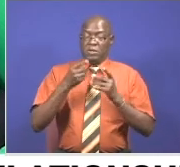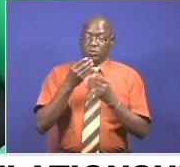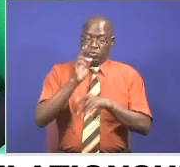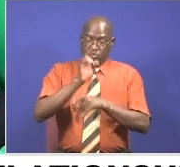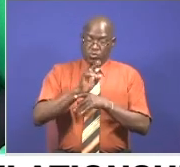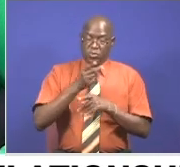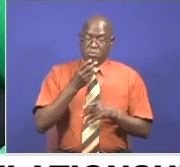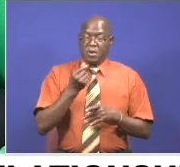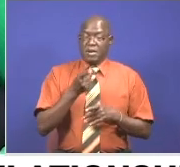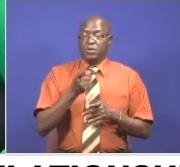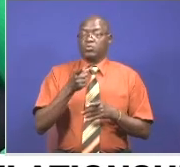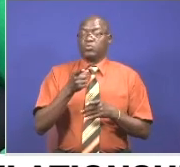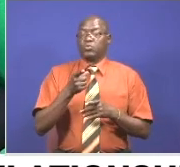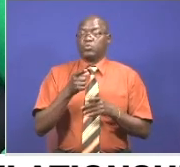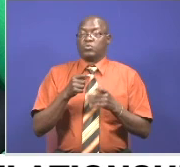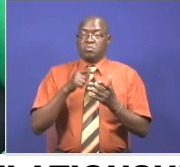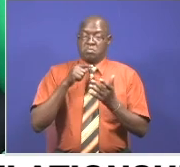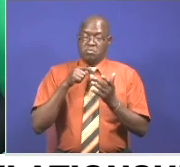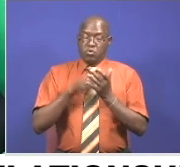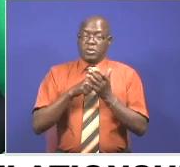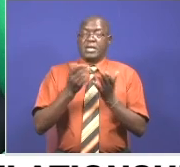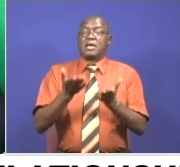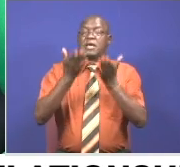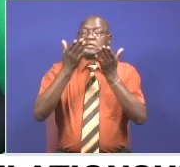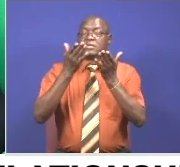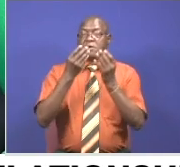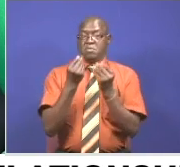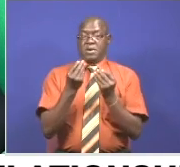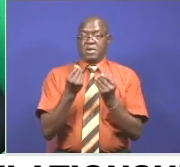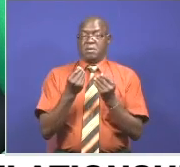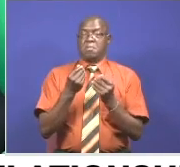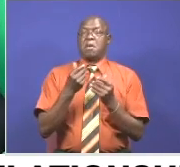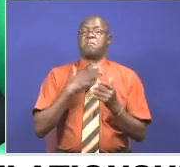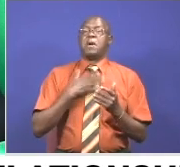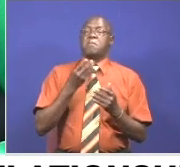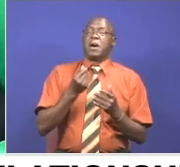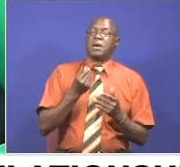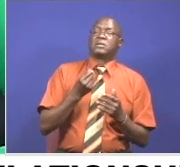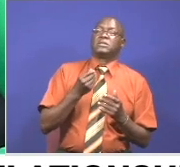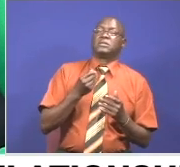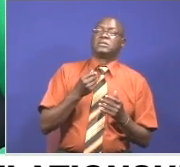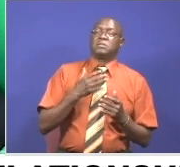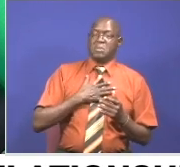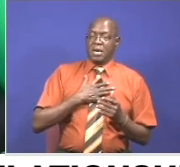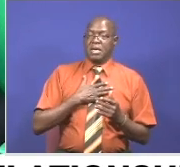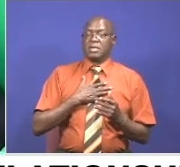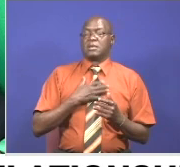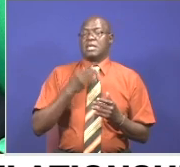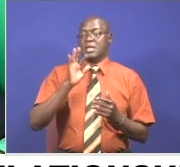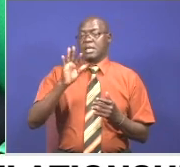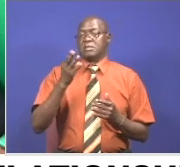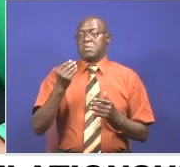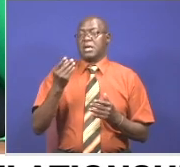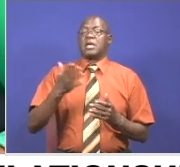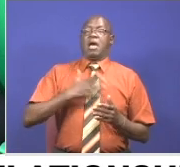the relationship. And so there's nothing like my money is mine and his money is ours. It should be